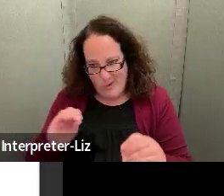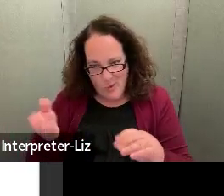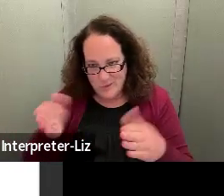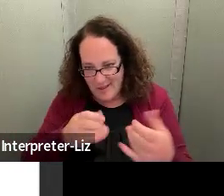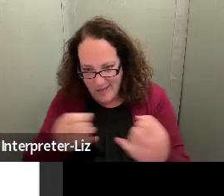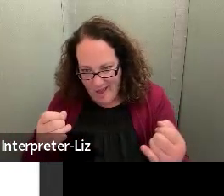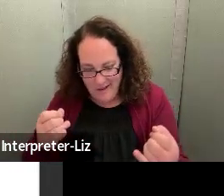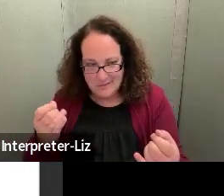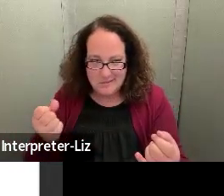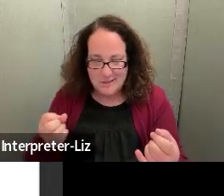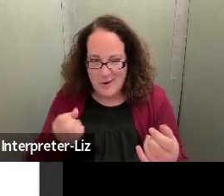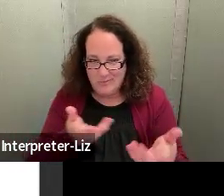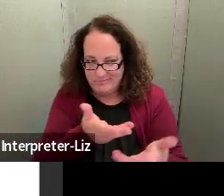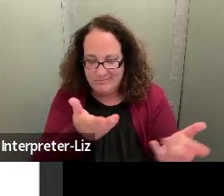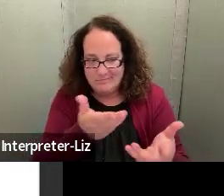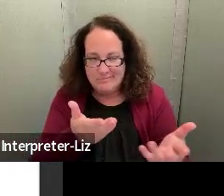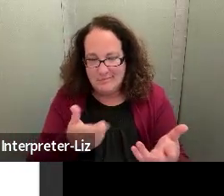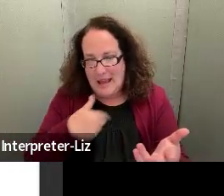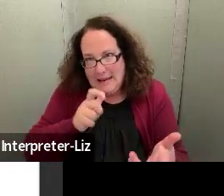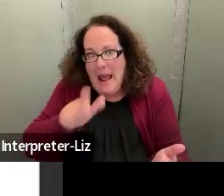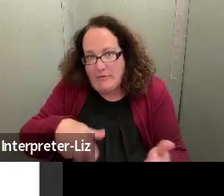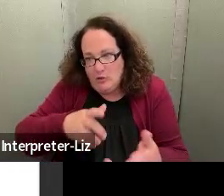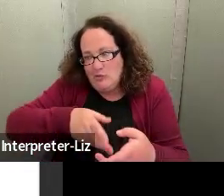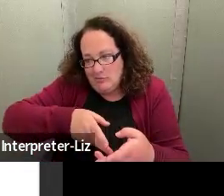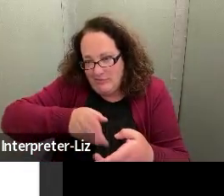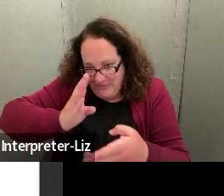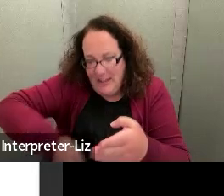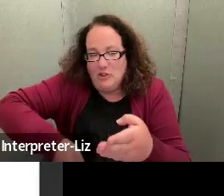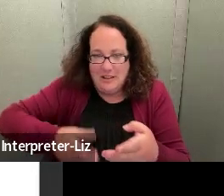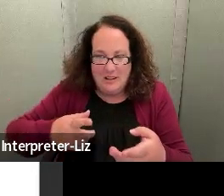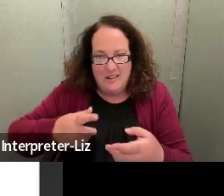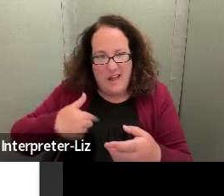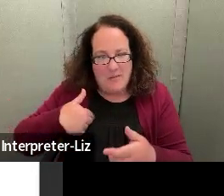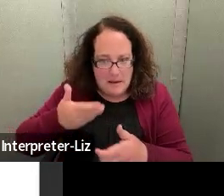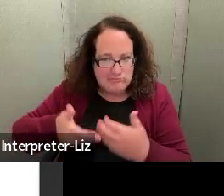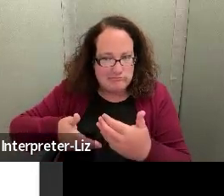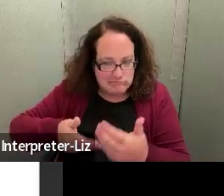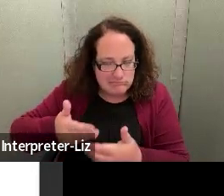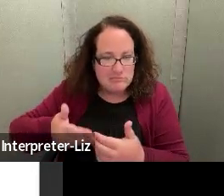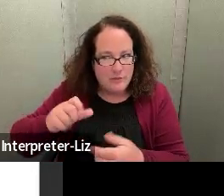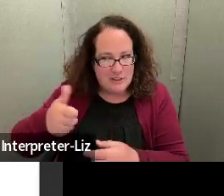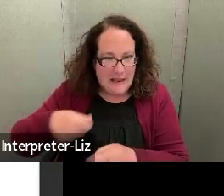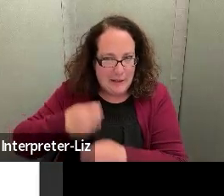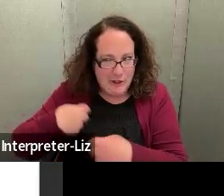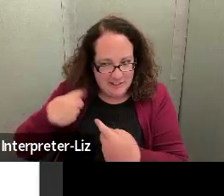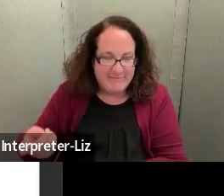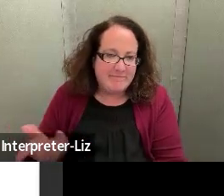to finish it. So it's been in progress for about 10 years. It's almost done. Next slide.